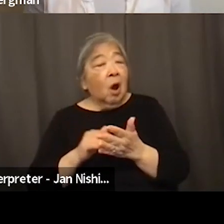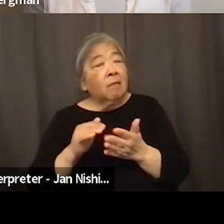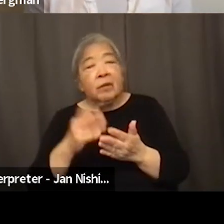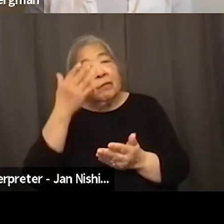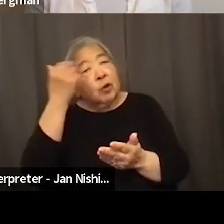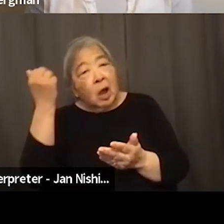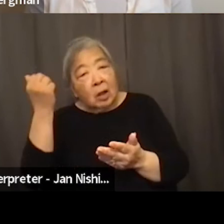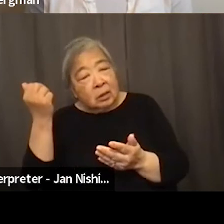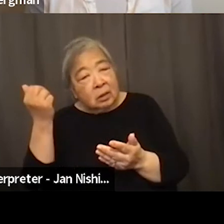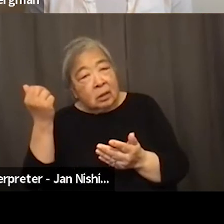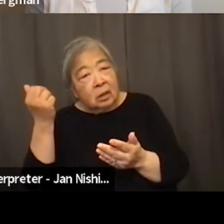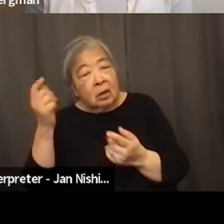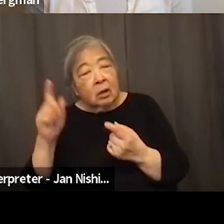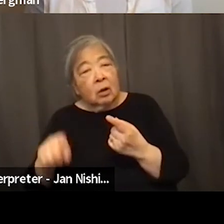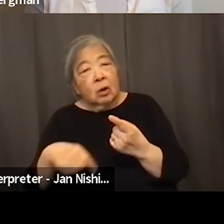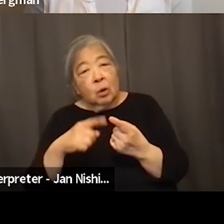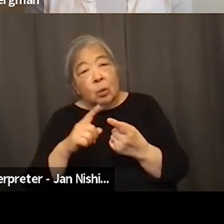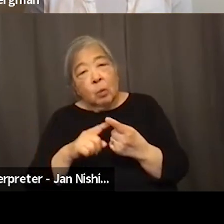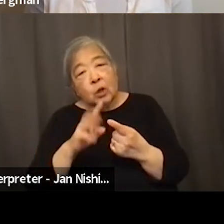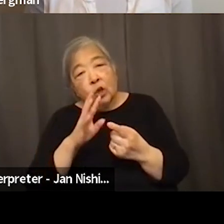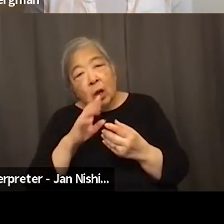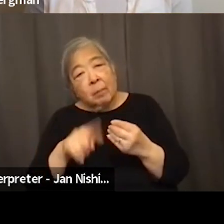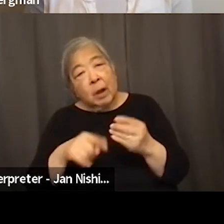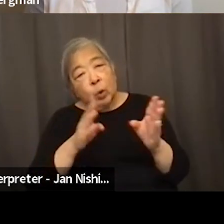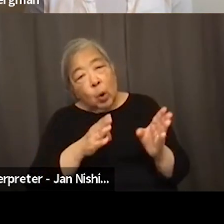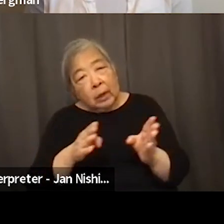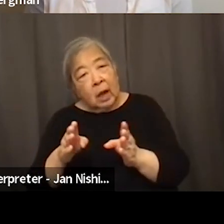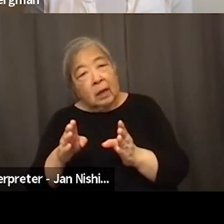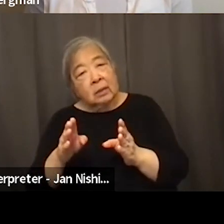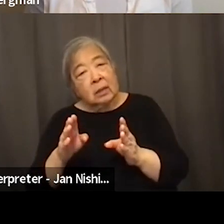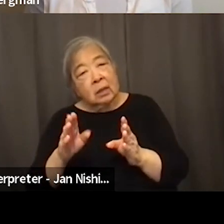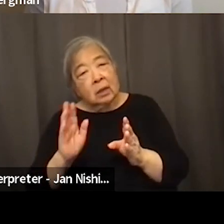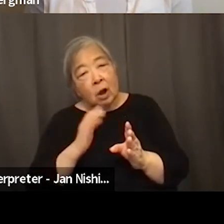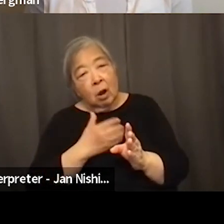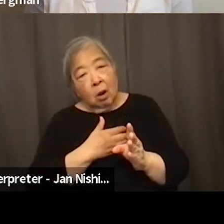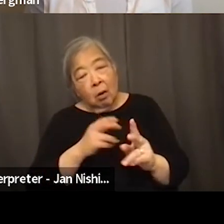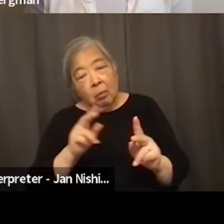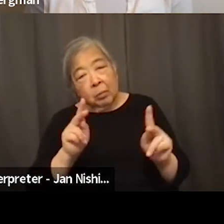about when we talk about, like organizing our peoples and,